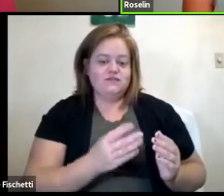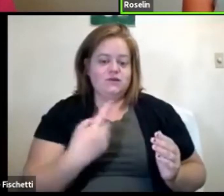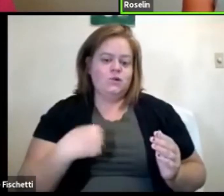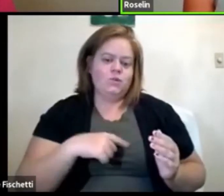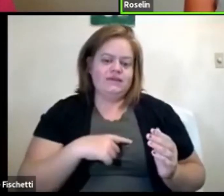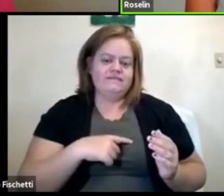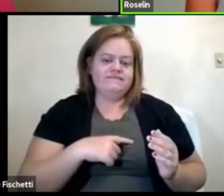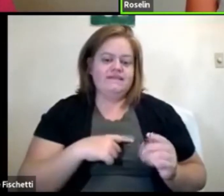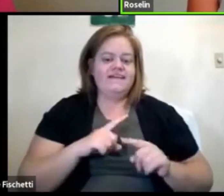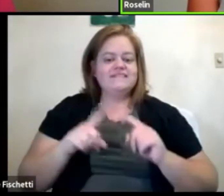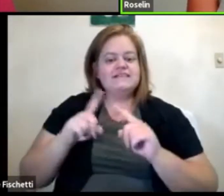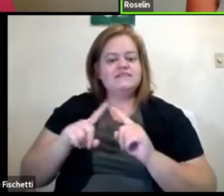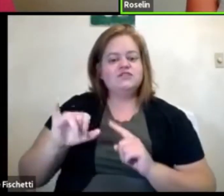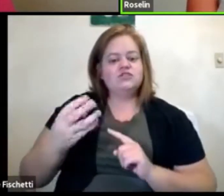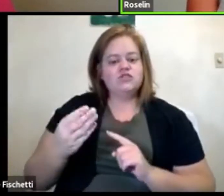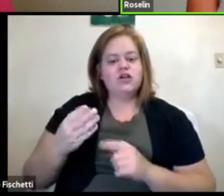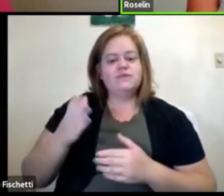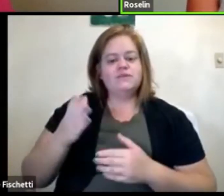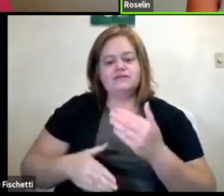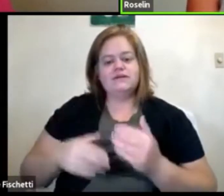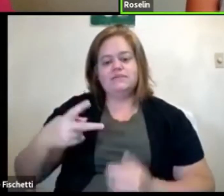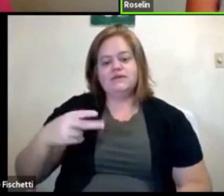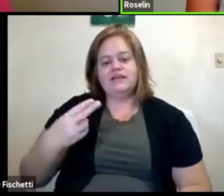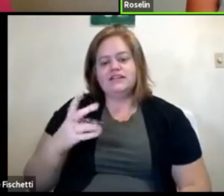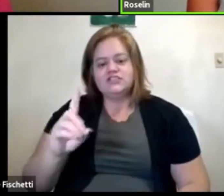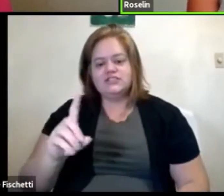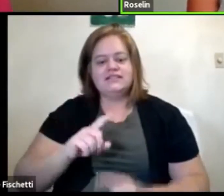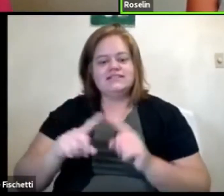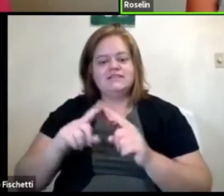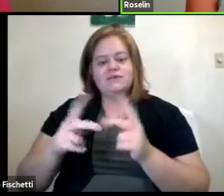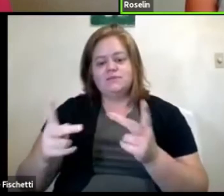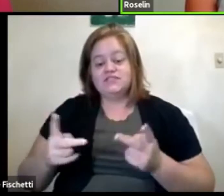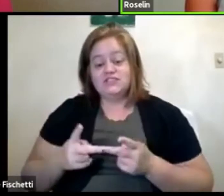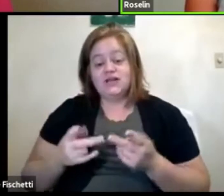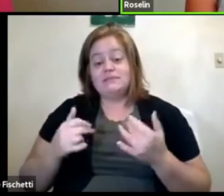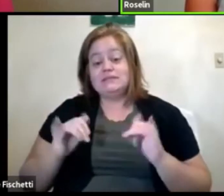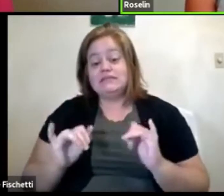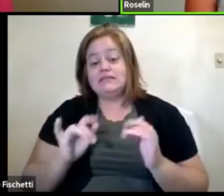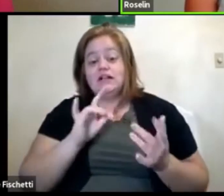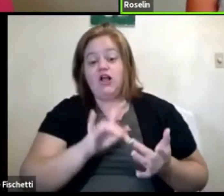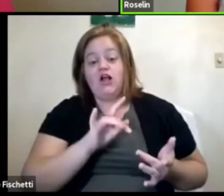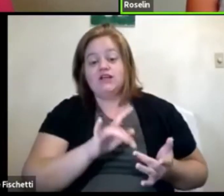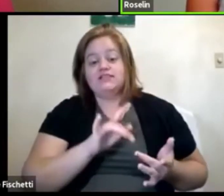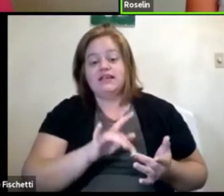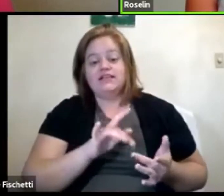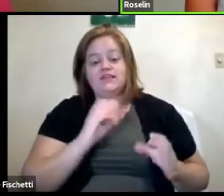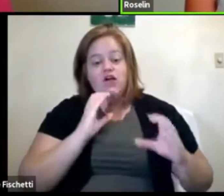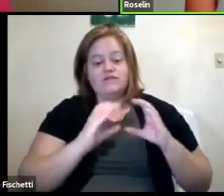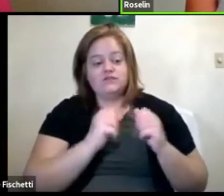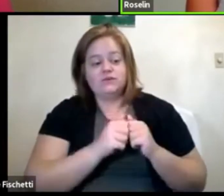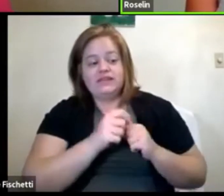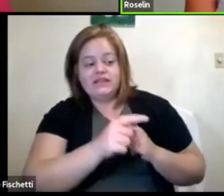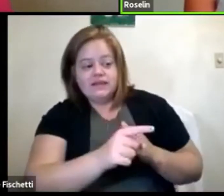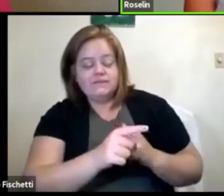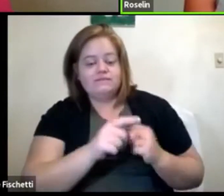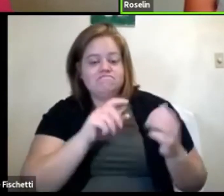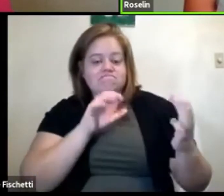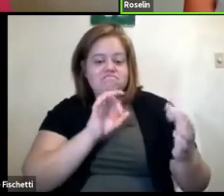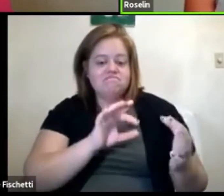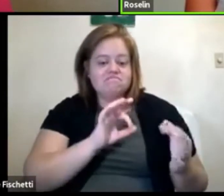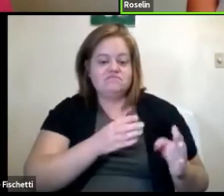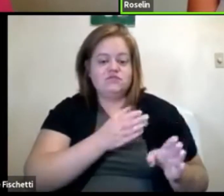jobs after I finished my PhD, multiple positions at L'Oreal, and still, have those conversations with him about just